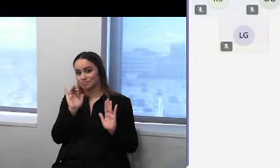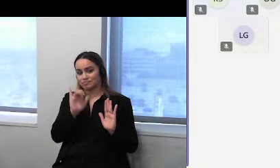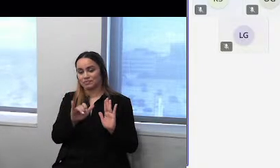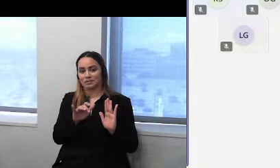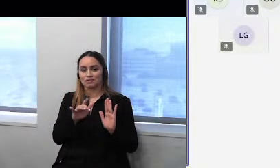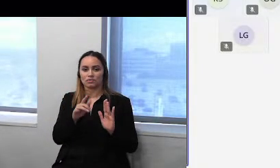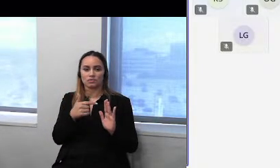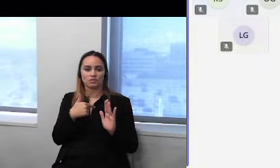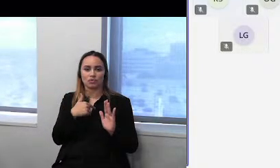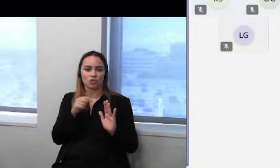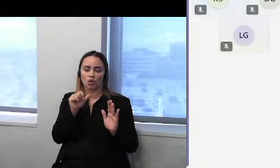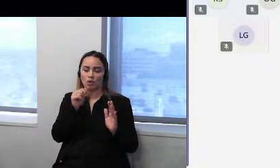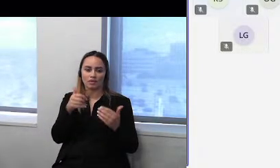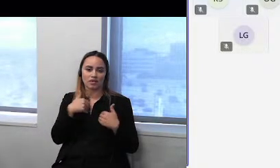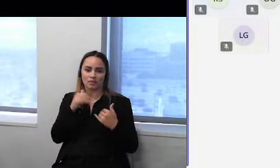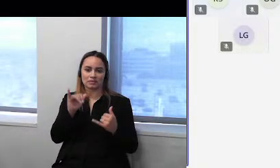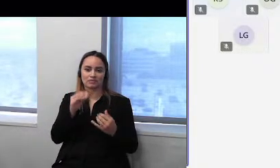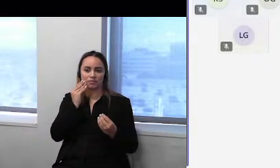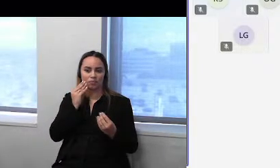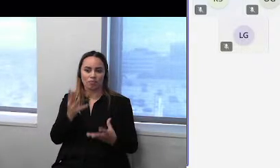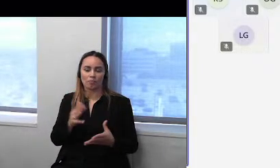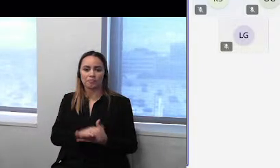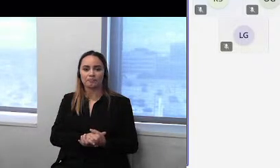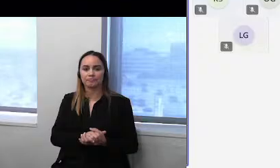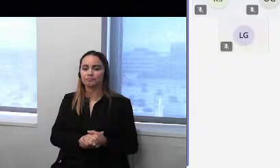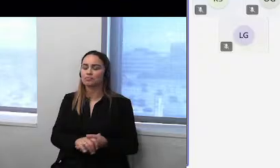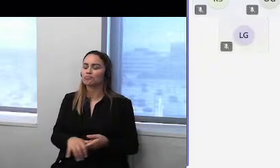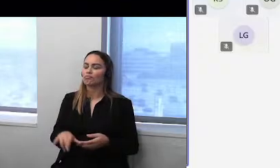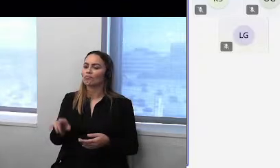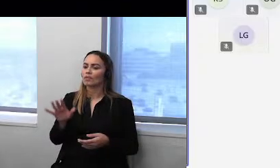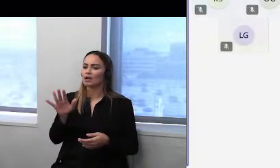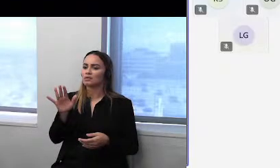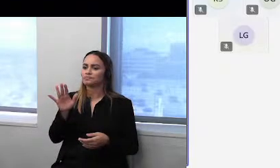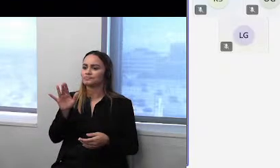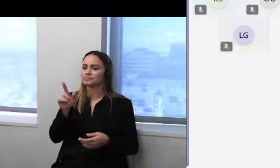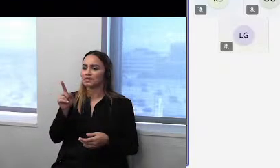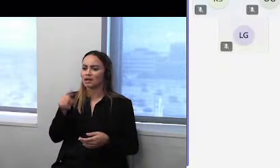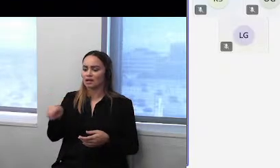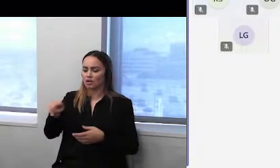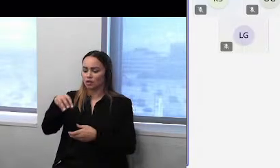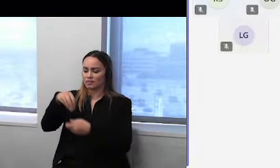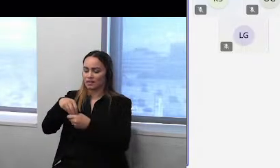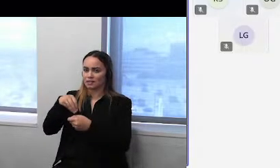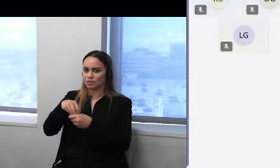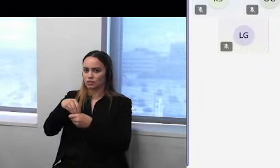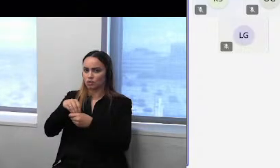case. What about the ones that were within your tenure?